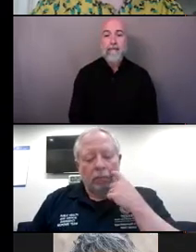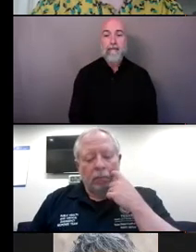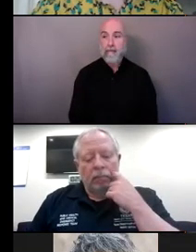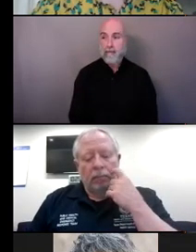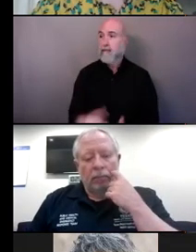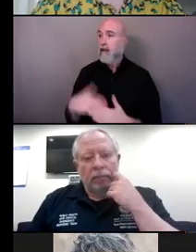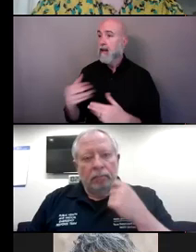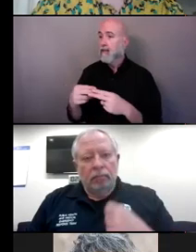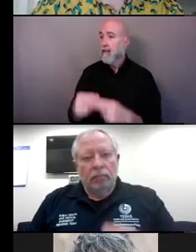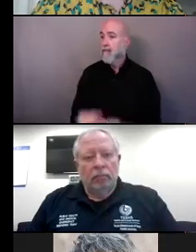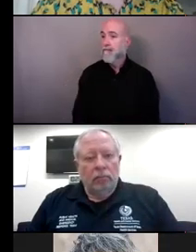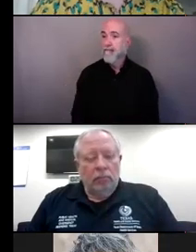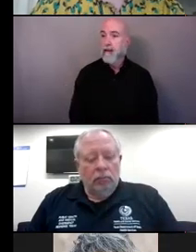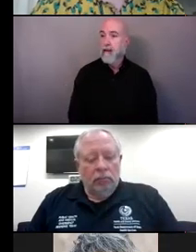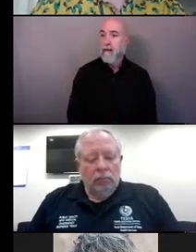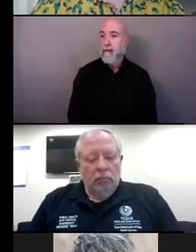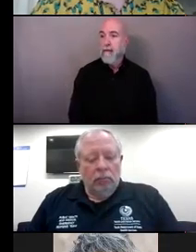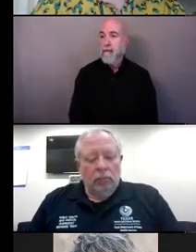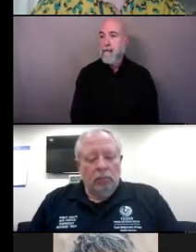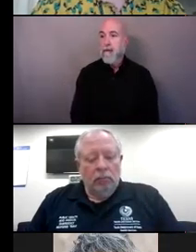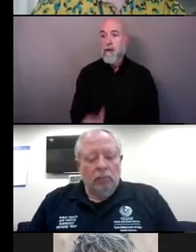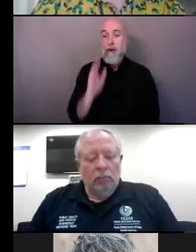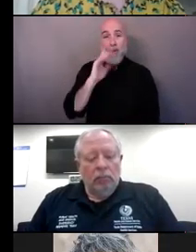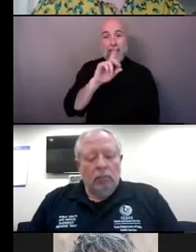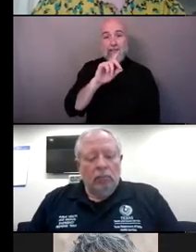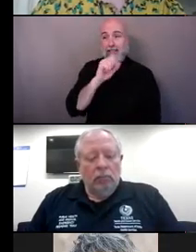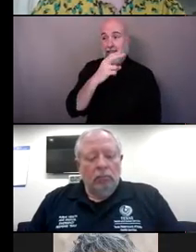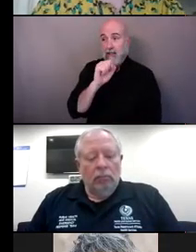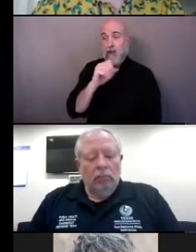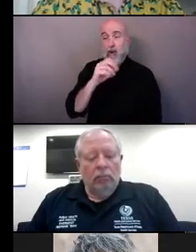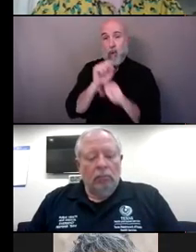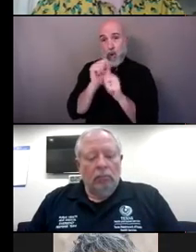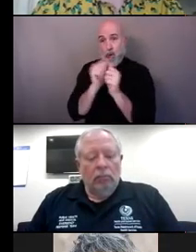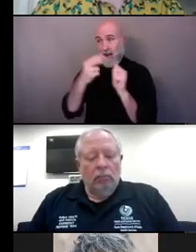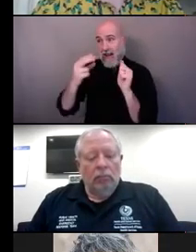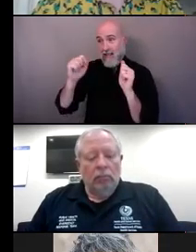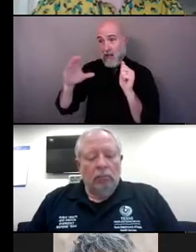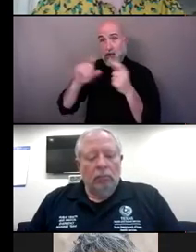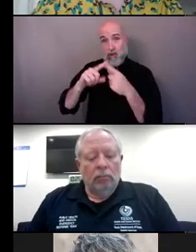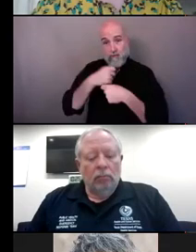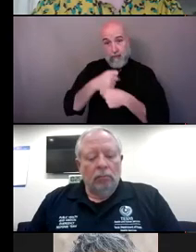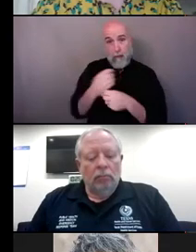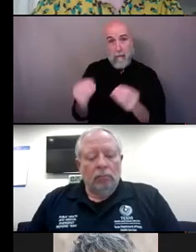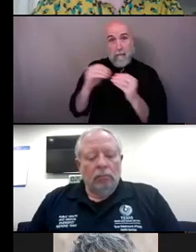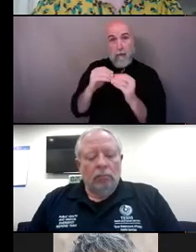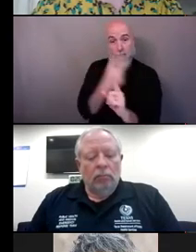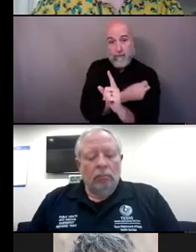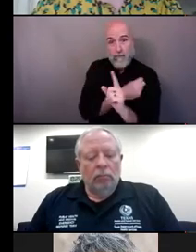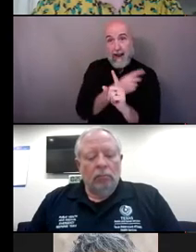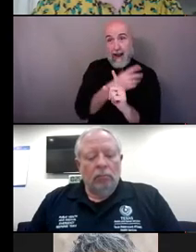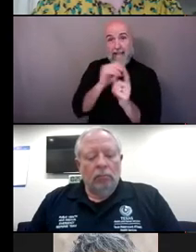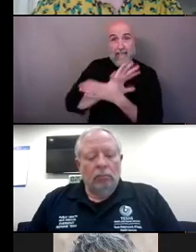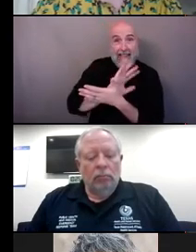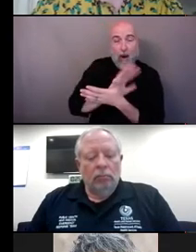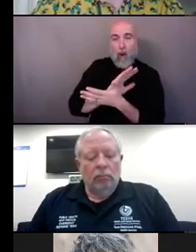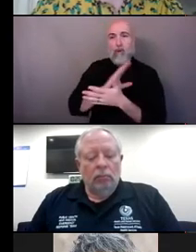Next slide, Randy. Will DSHS work with HHSC to produce more COVID-19 vaccination information videos